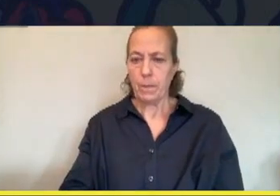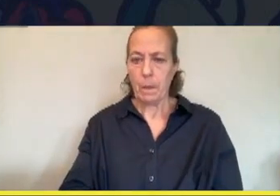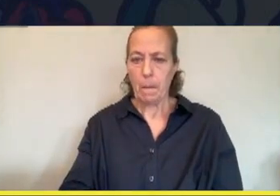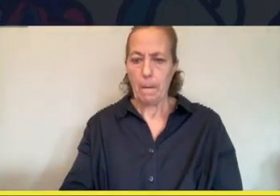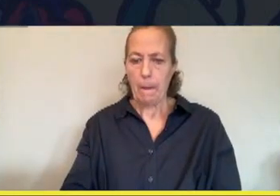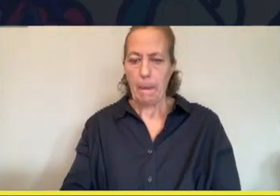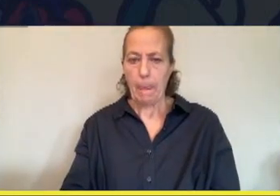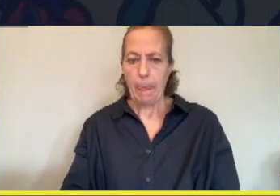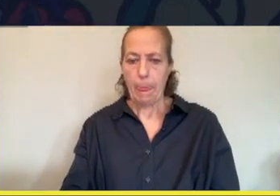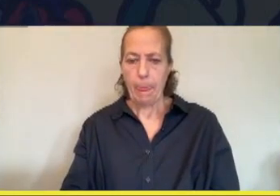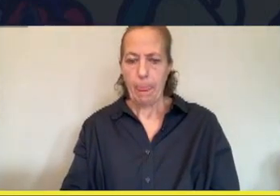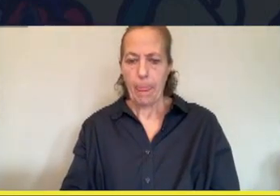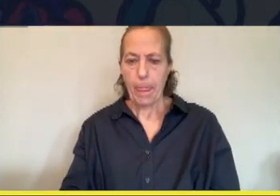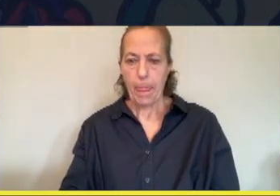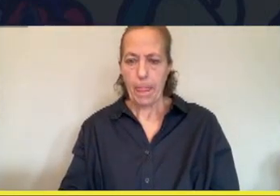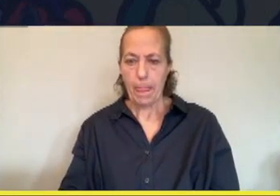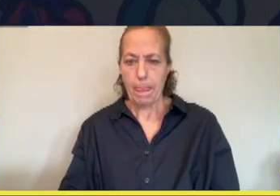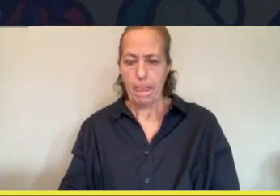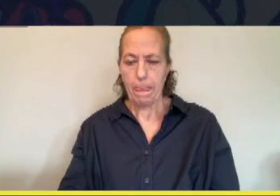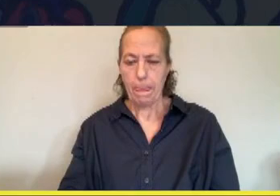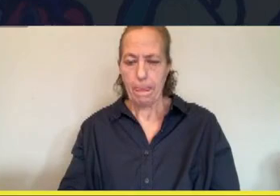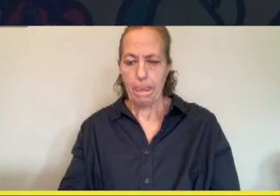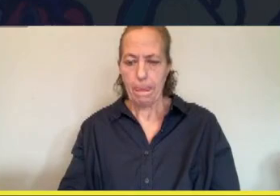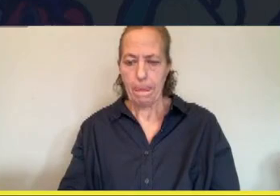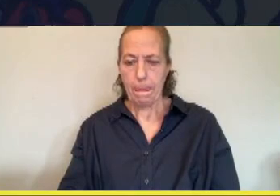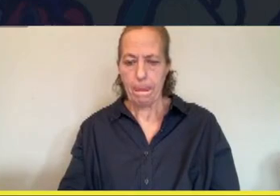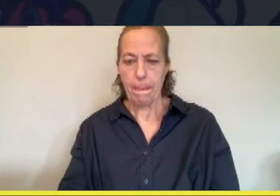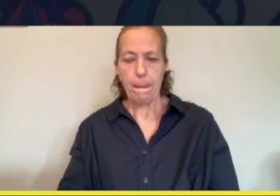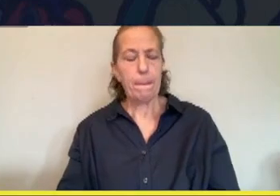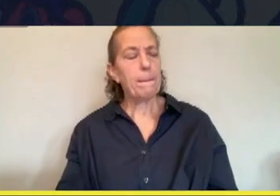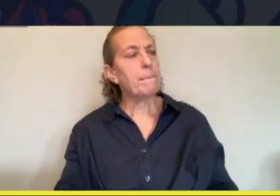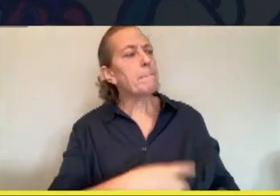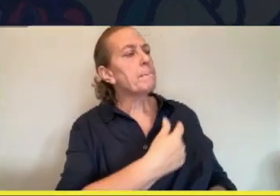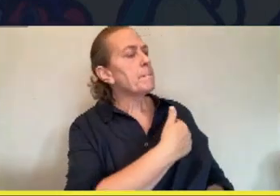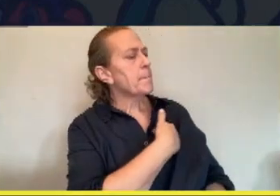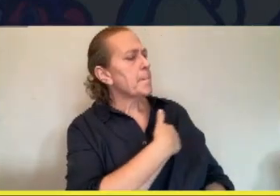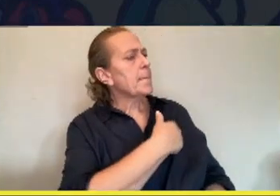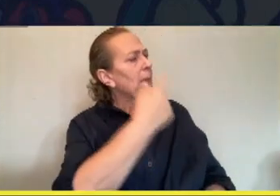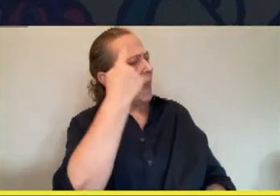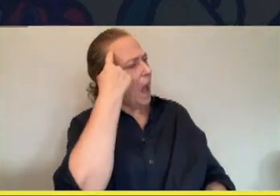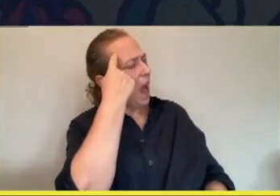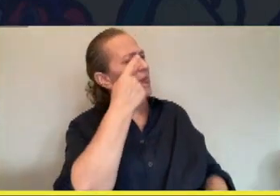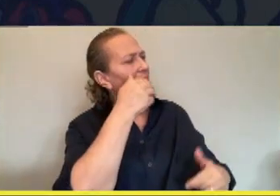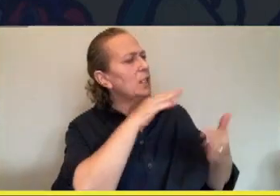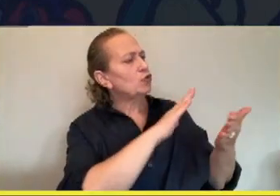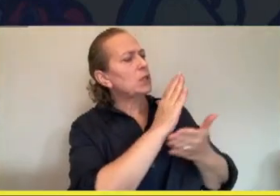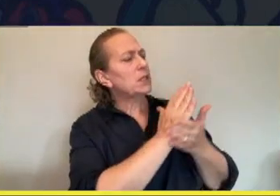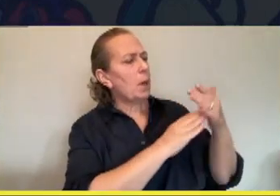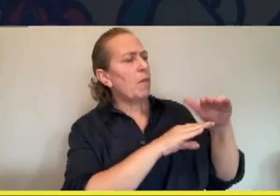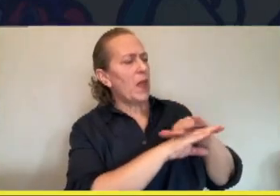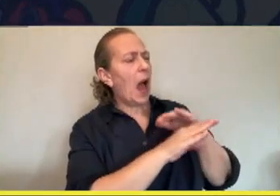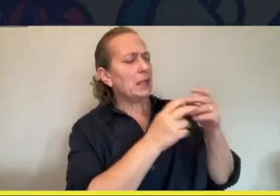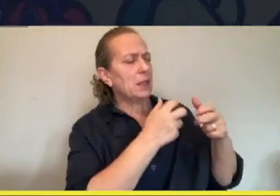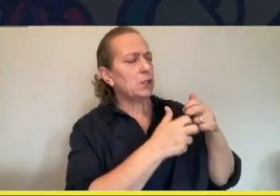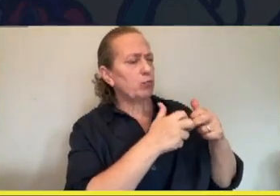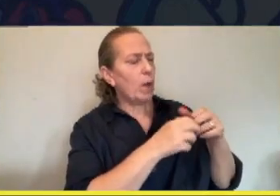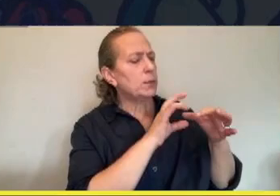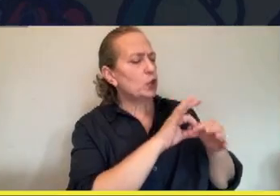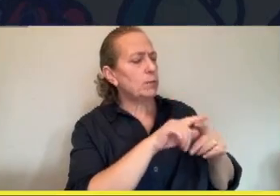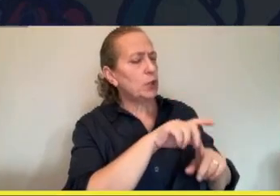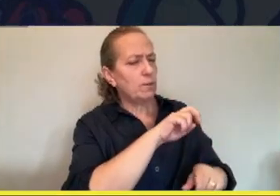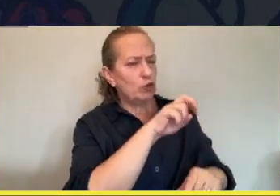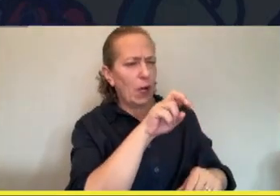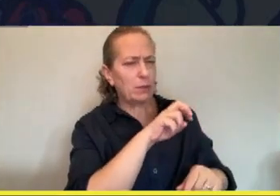Dr. Legume? I mean, I think it addresses some of the access problems in terms of transportation and other kind of real world concerns.